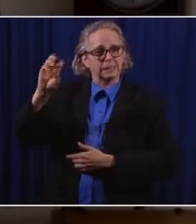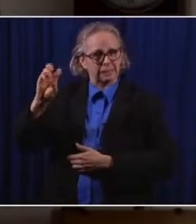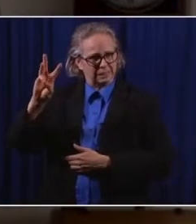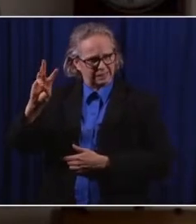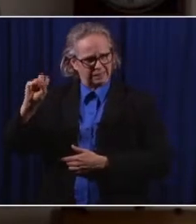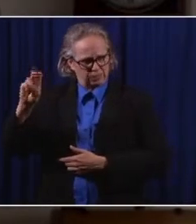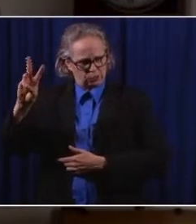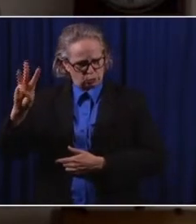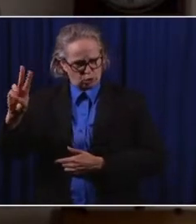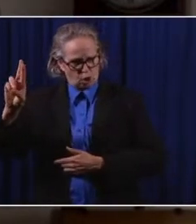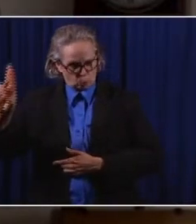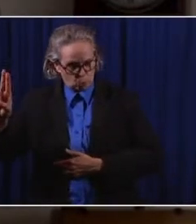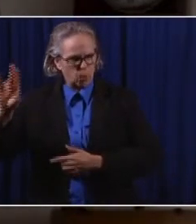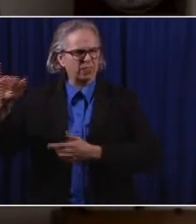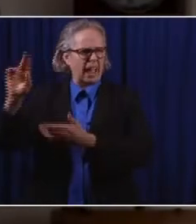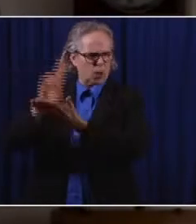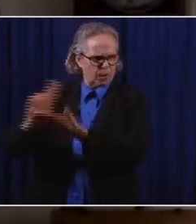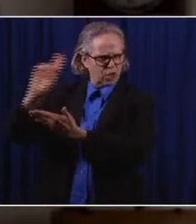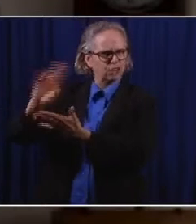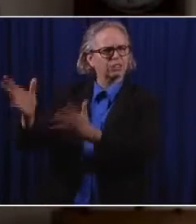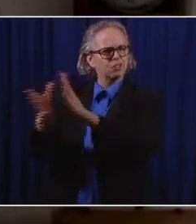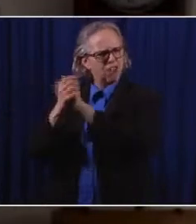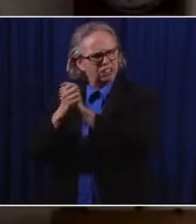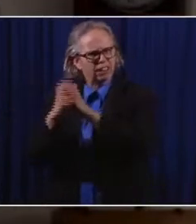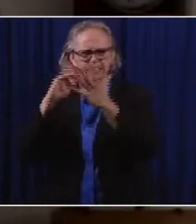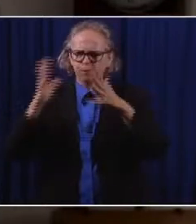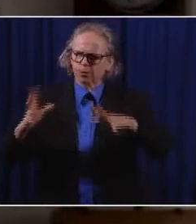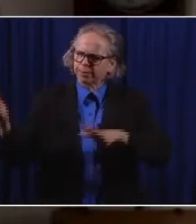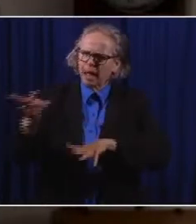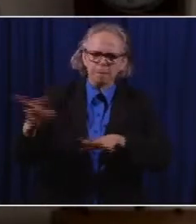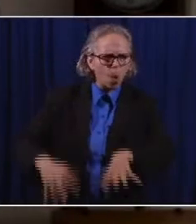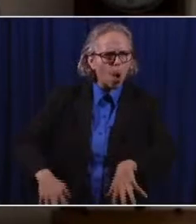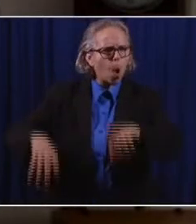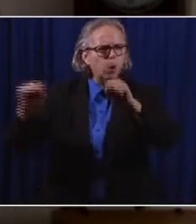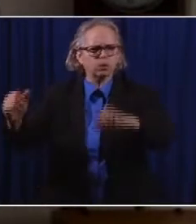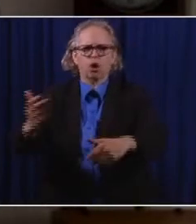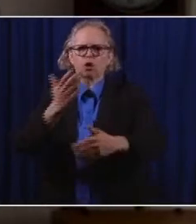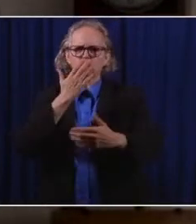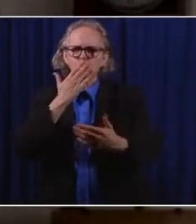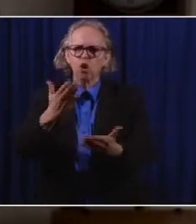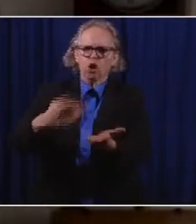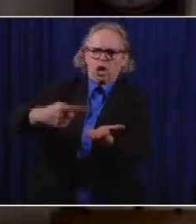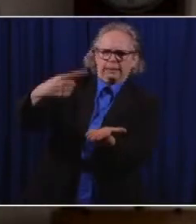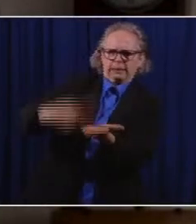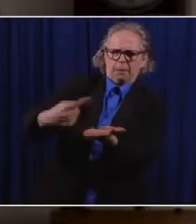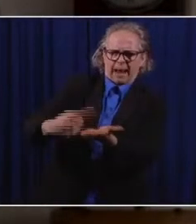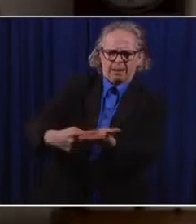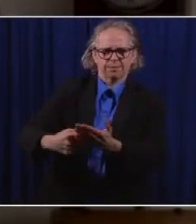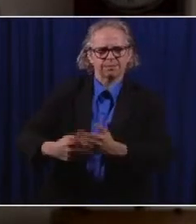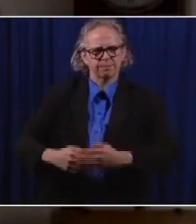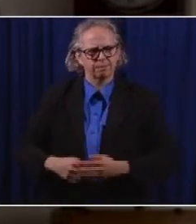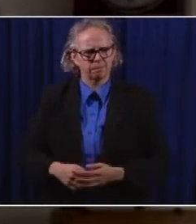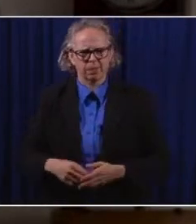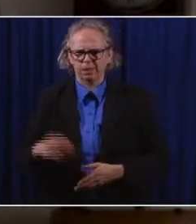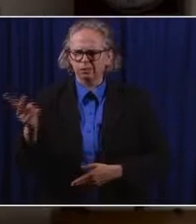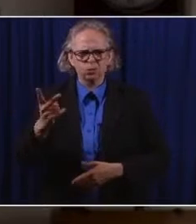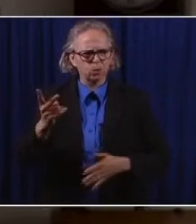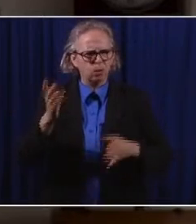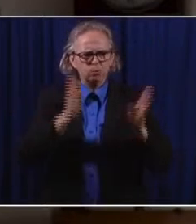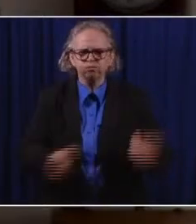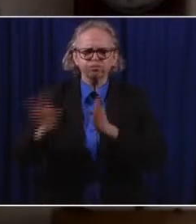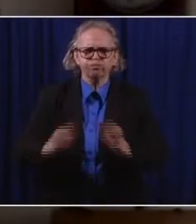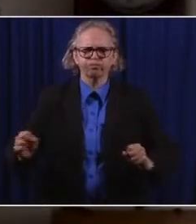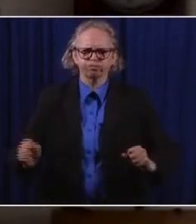of Cleveland, and the police department. They all did a great, great job. We're very, very